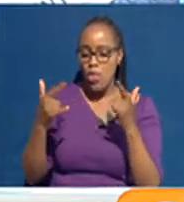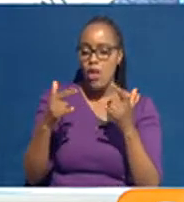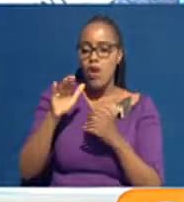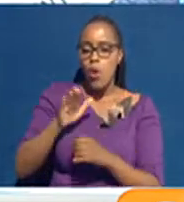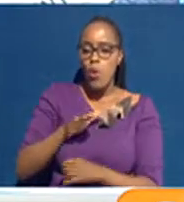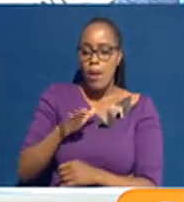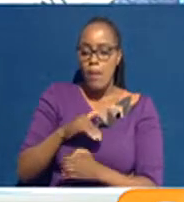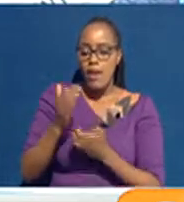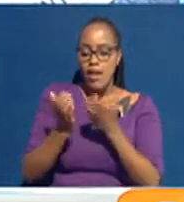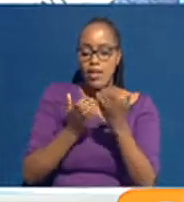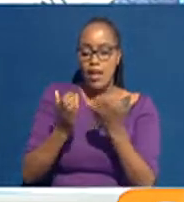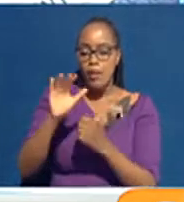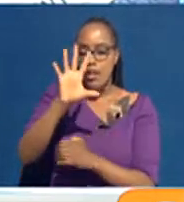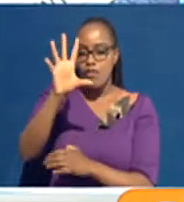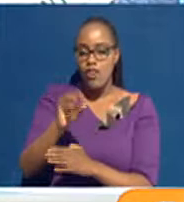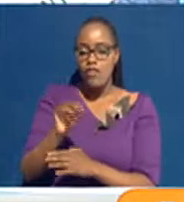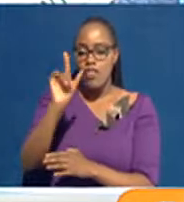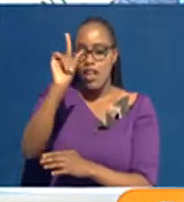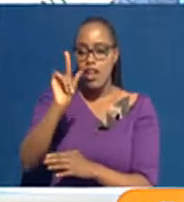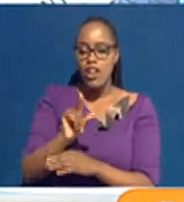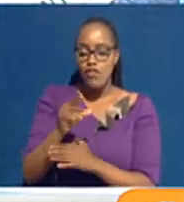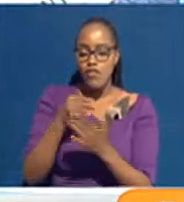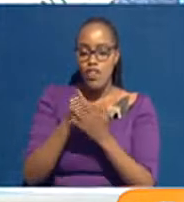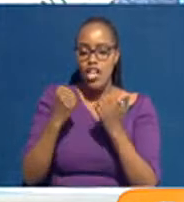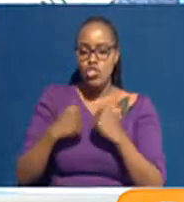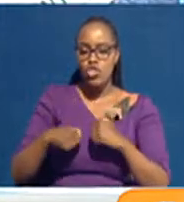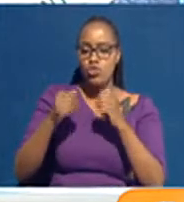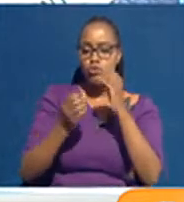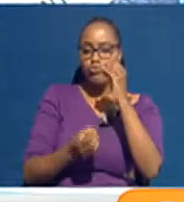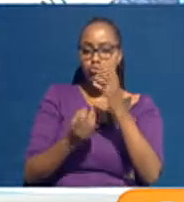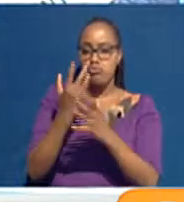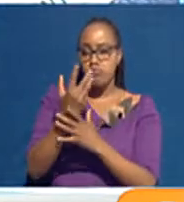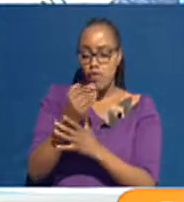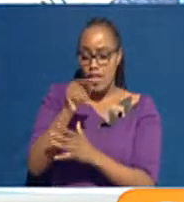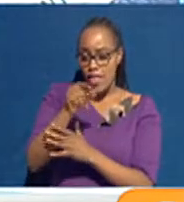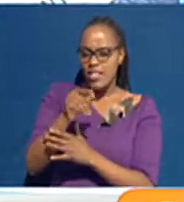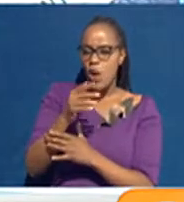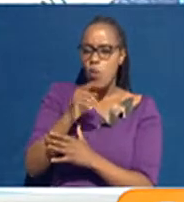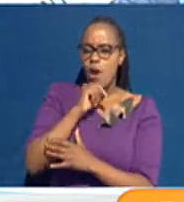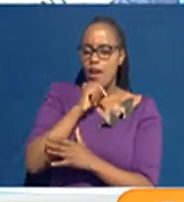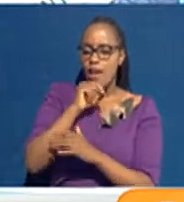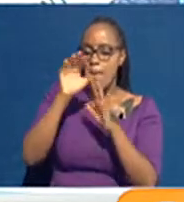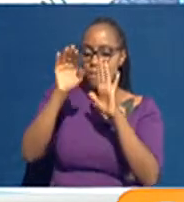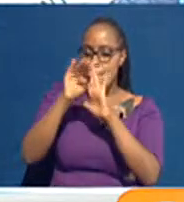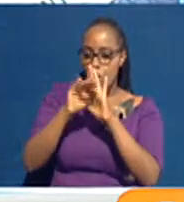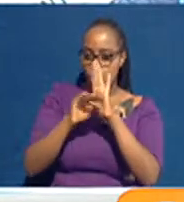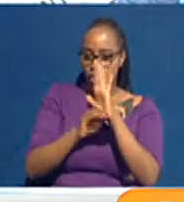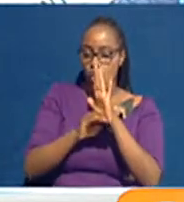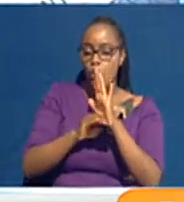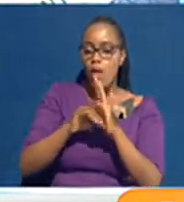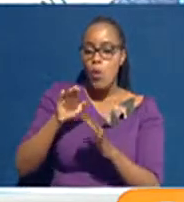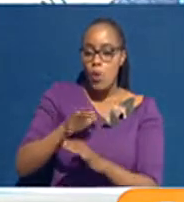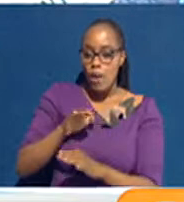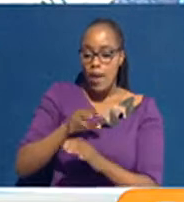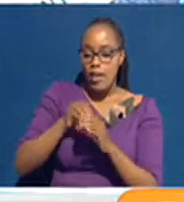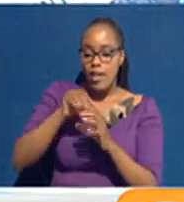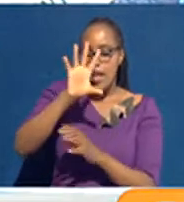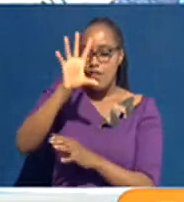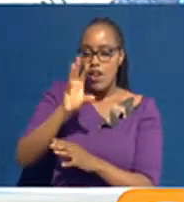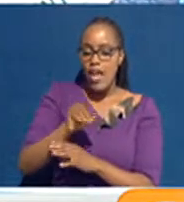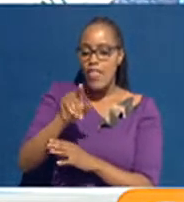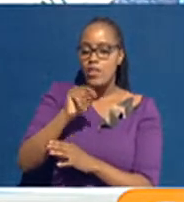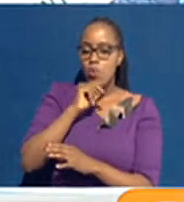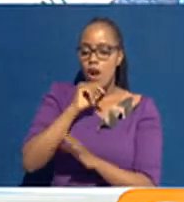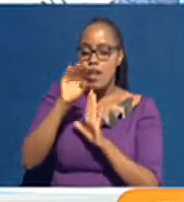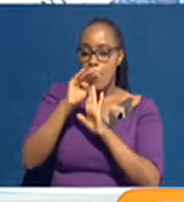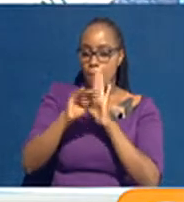in Africa. The regional financier today launched the WONDER program under the Finance Action for Women in Africa program. The WONDER program is